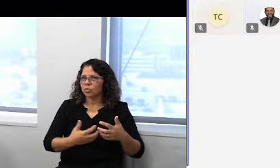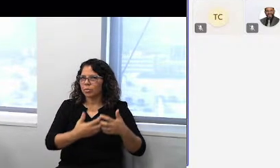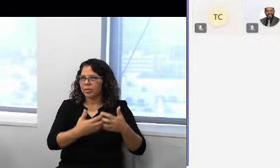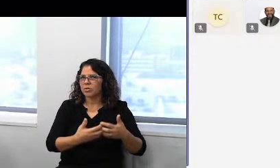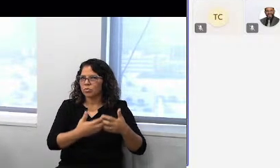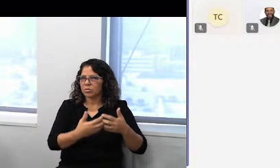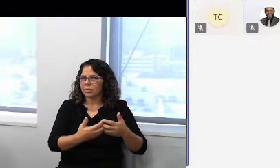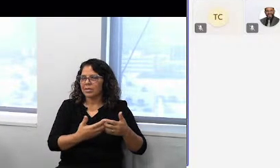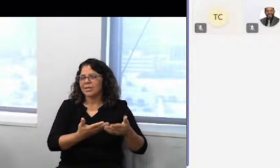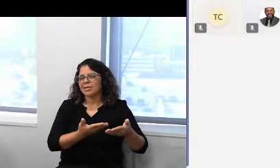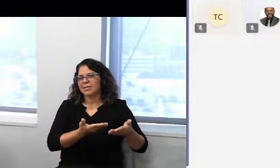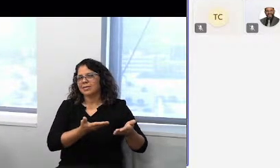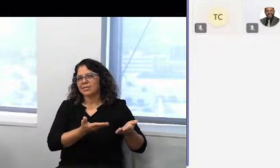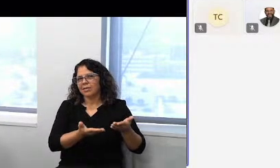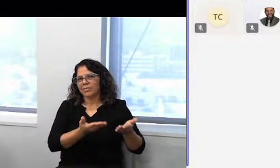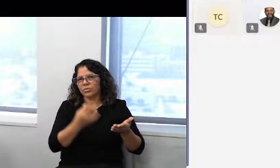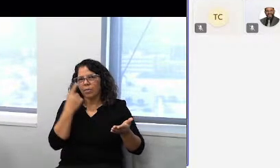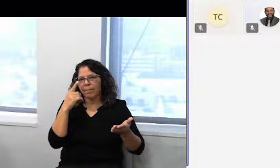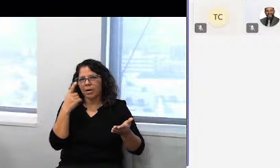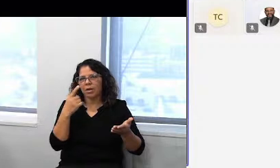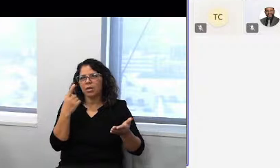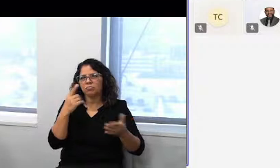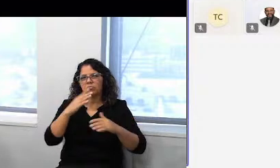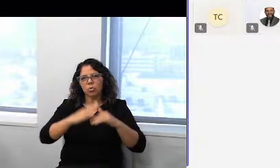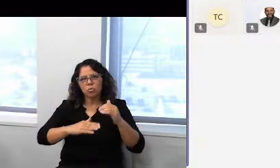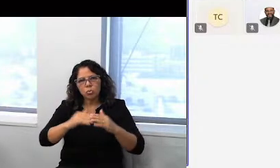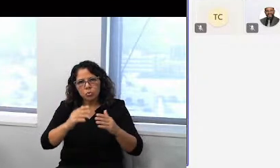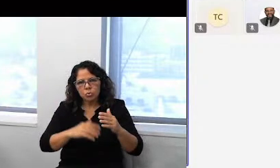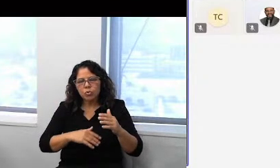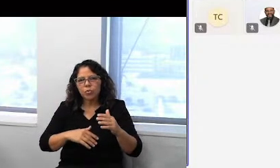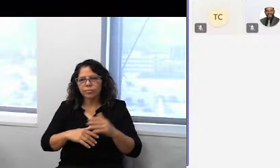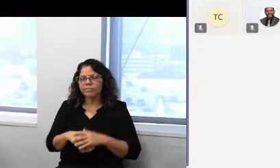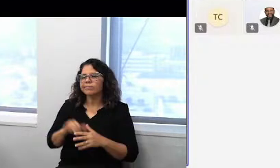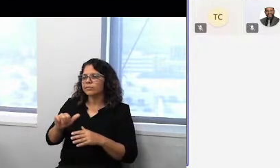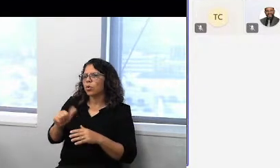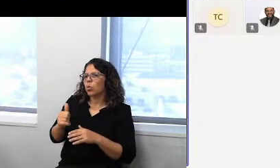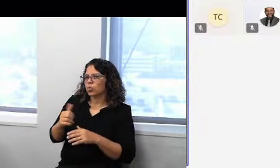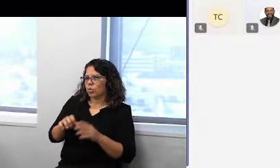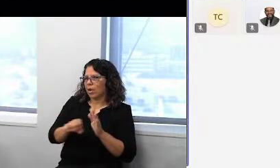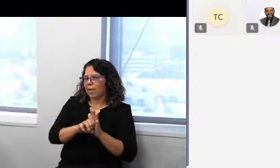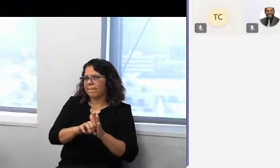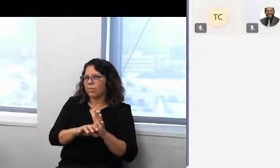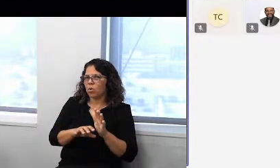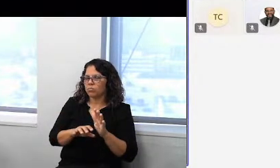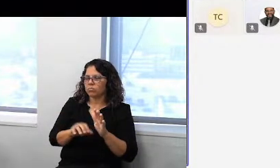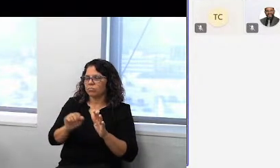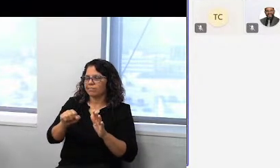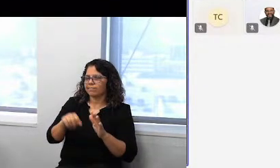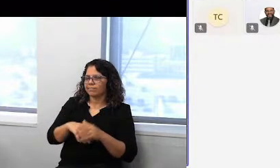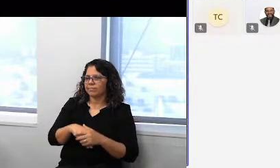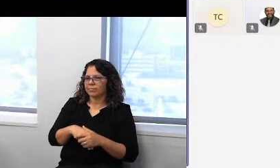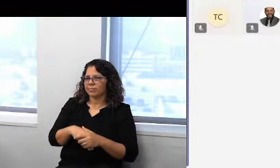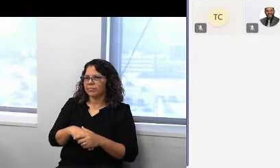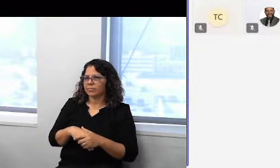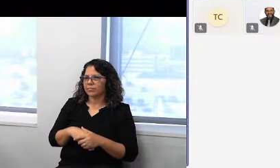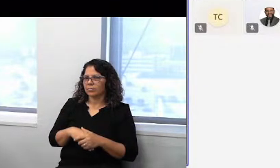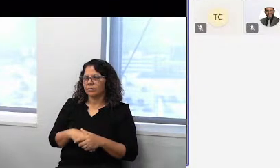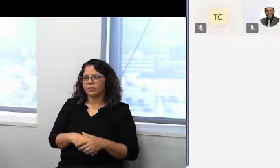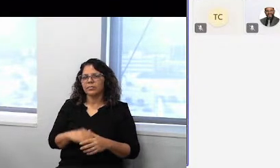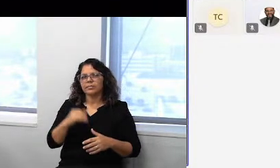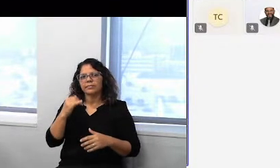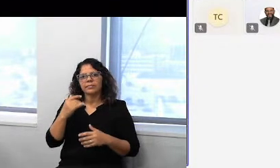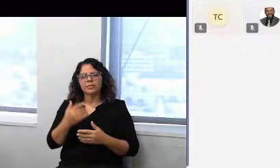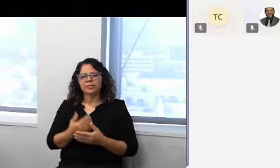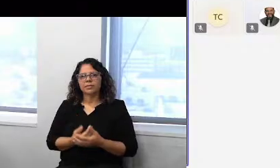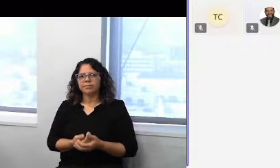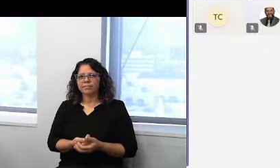the construction done, is that another example of a cost? It's likely. Yeah, and redeployment of construction crews. Yes. Long list,